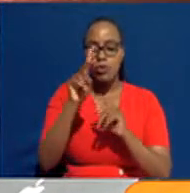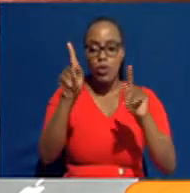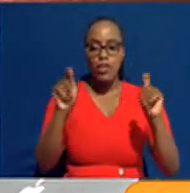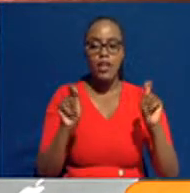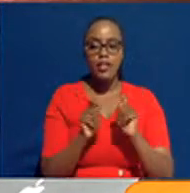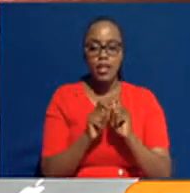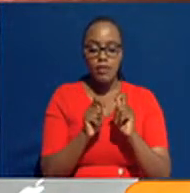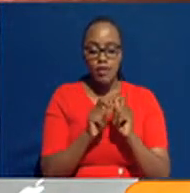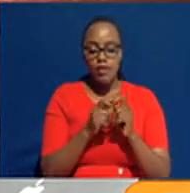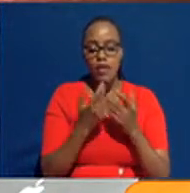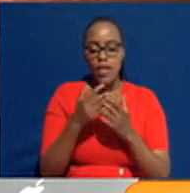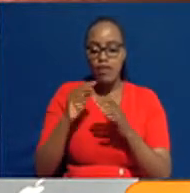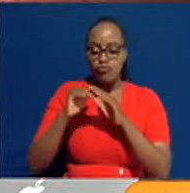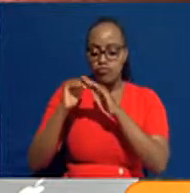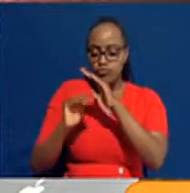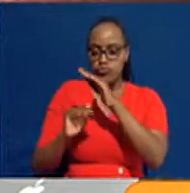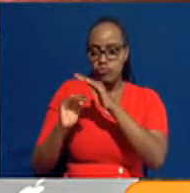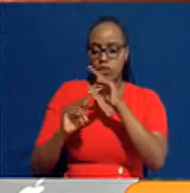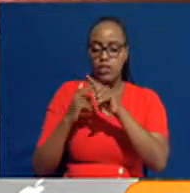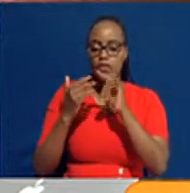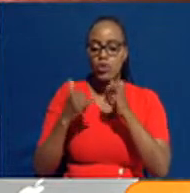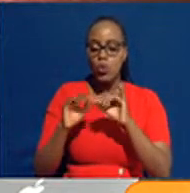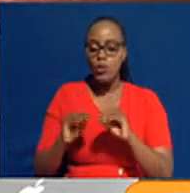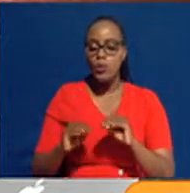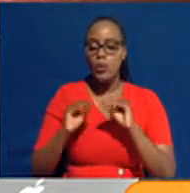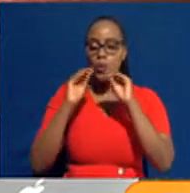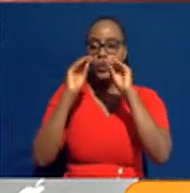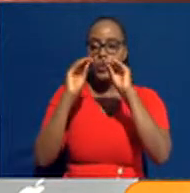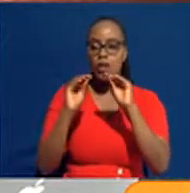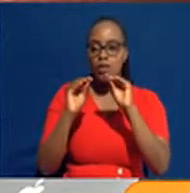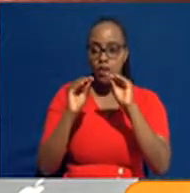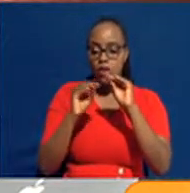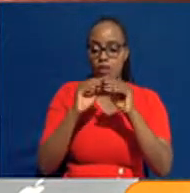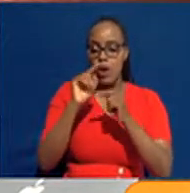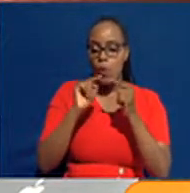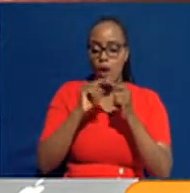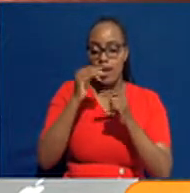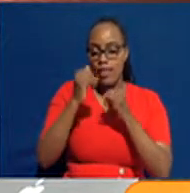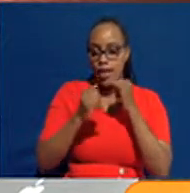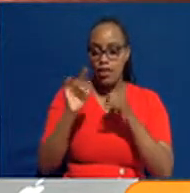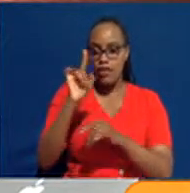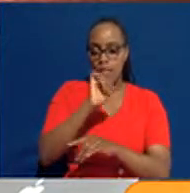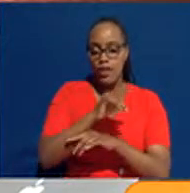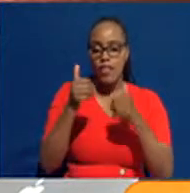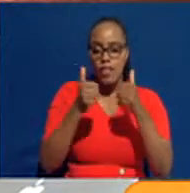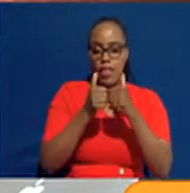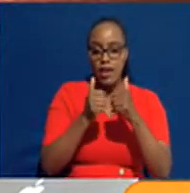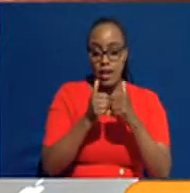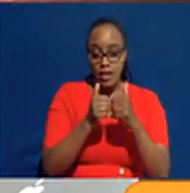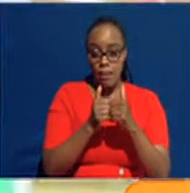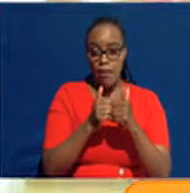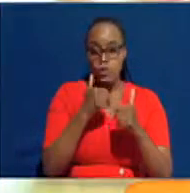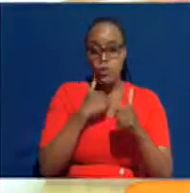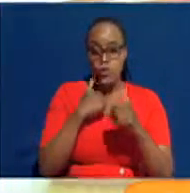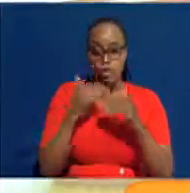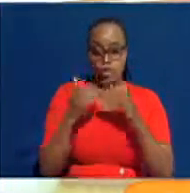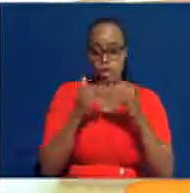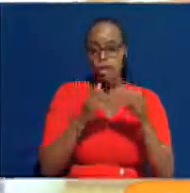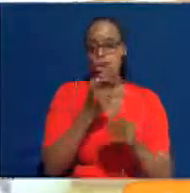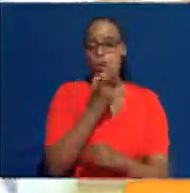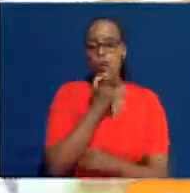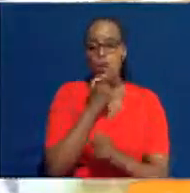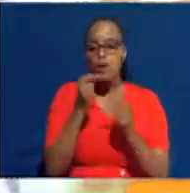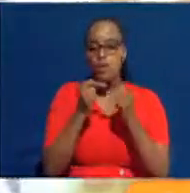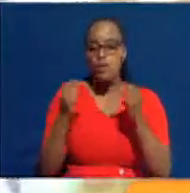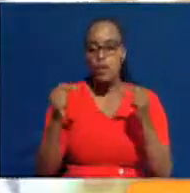in the relegation zone will be looking to climb out that hole by the end of the day. The match of the day will pit league's leaders Gor Mahia